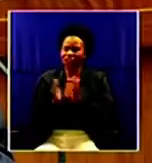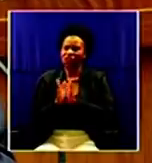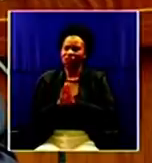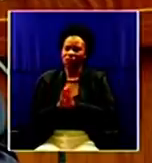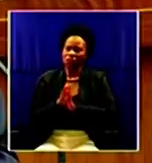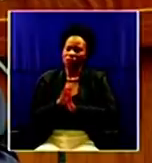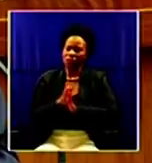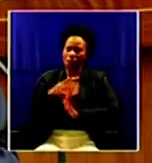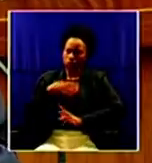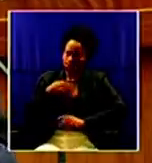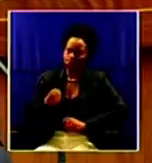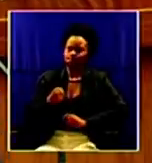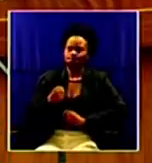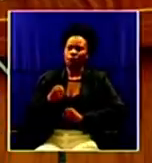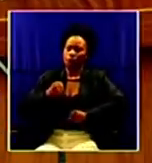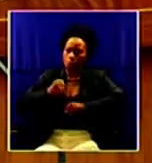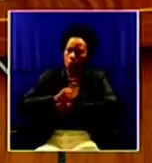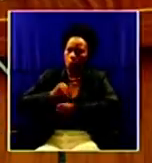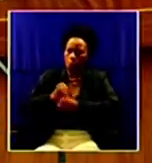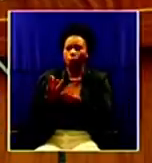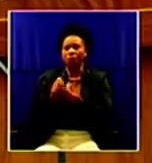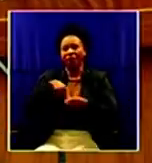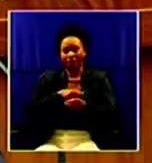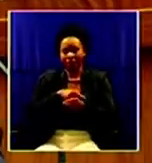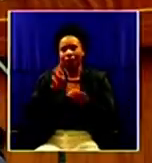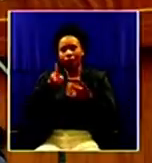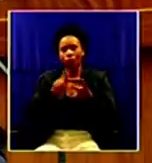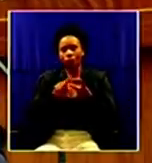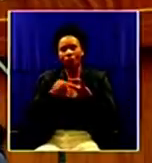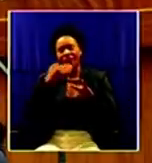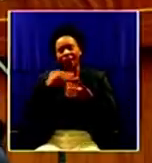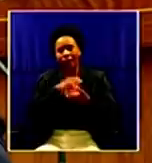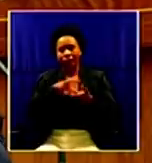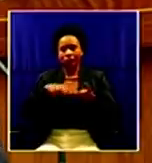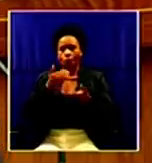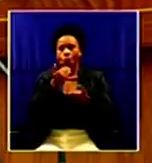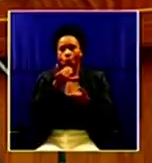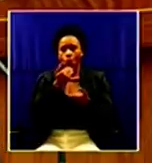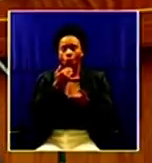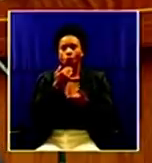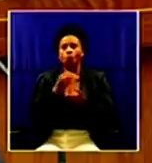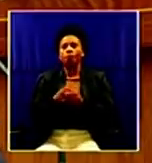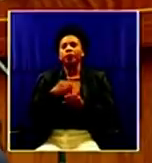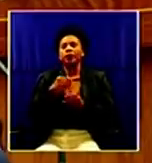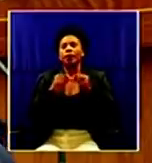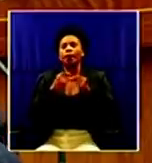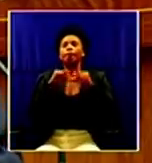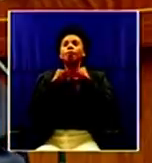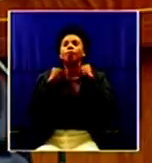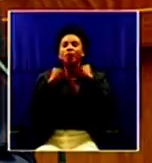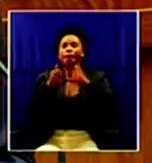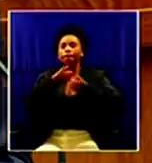all, let us heed the counsel of Archbishop Desmond Tutu to see that there is